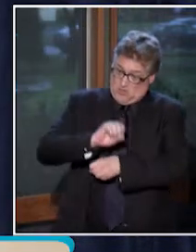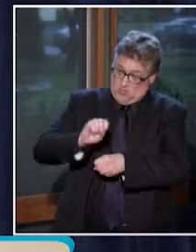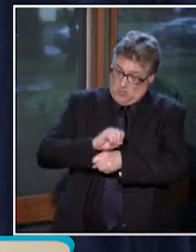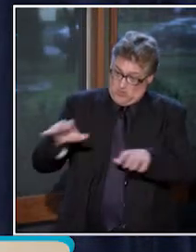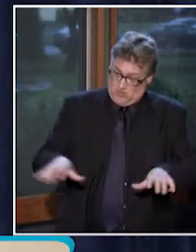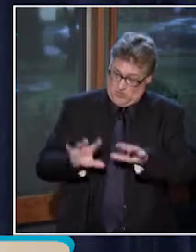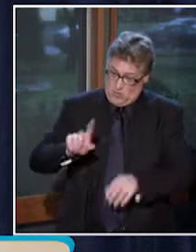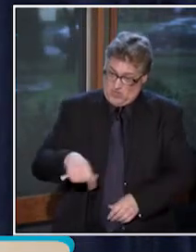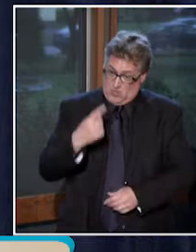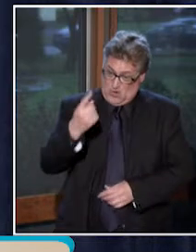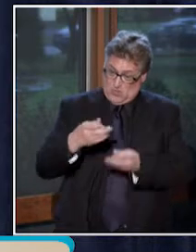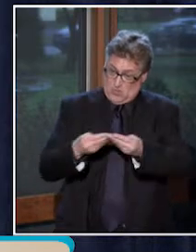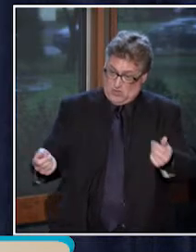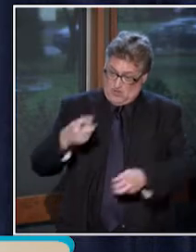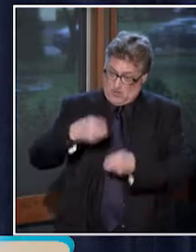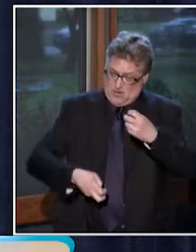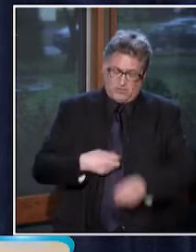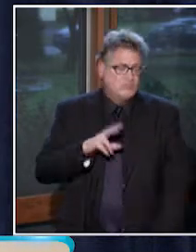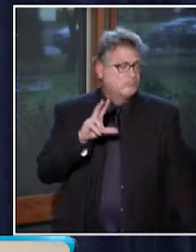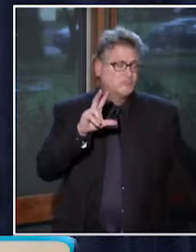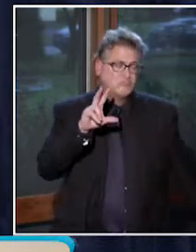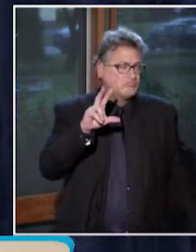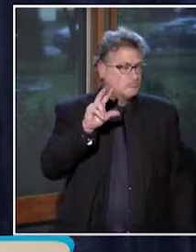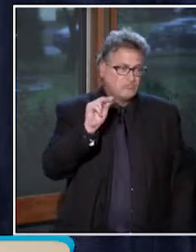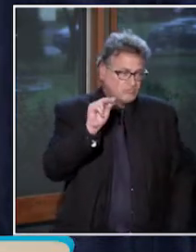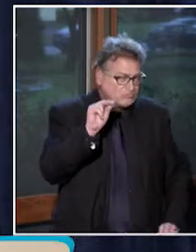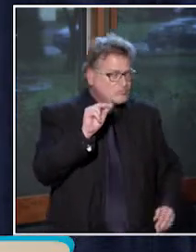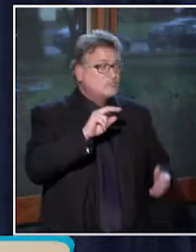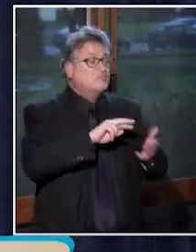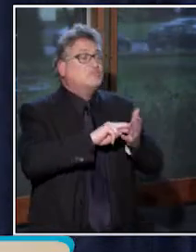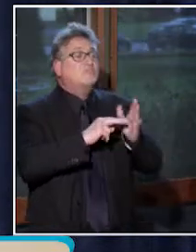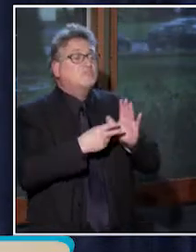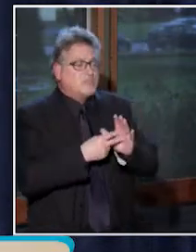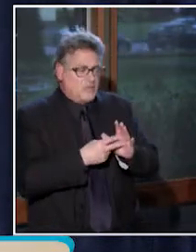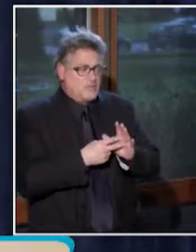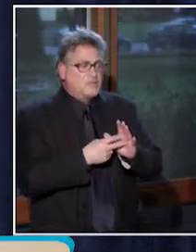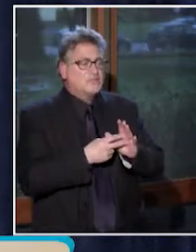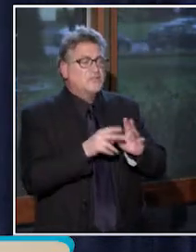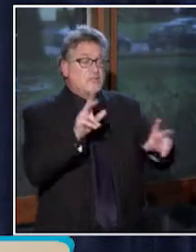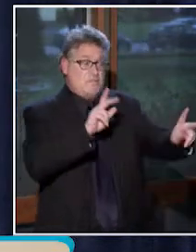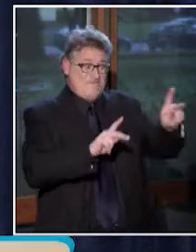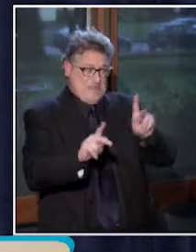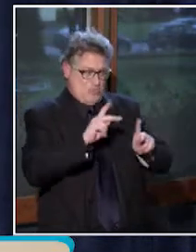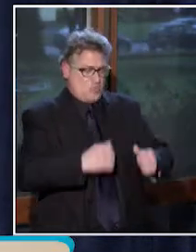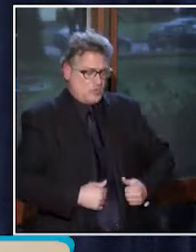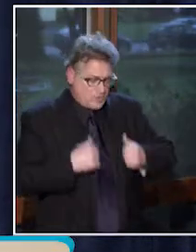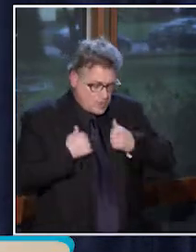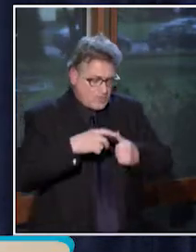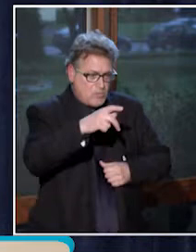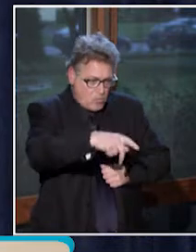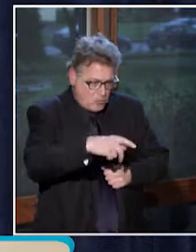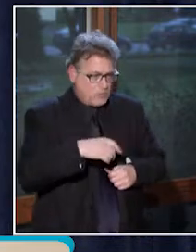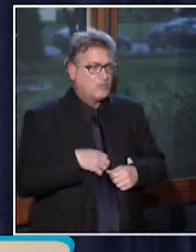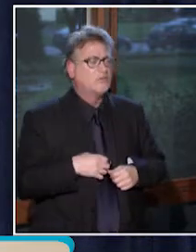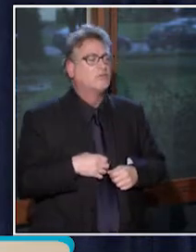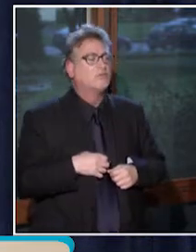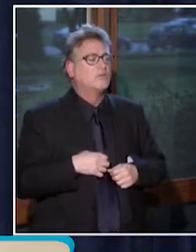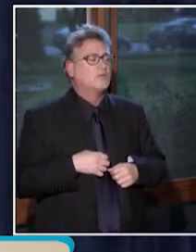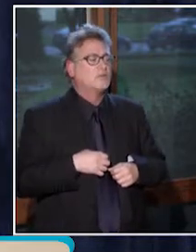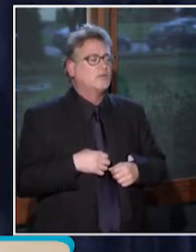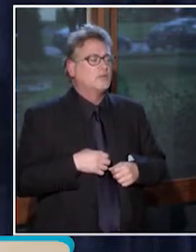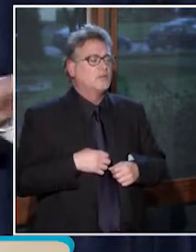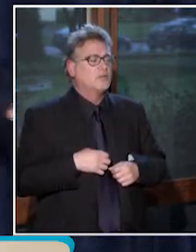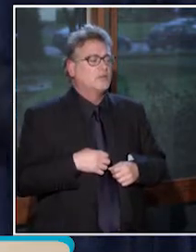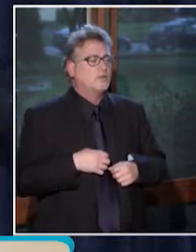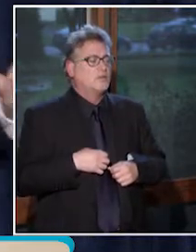to solve these challenges. No. It'll be the efforts of the people and the institutions in this